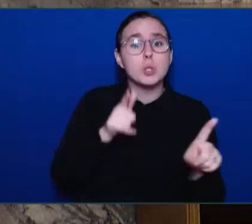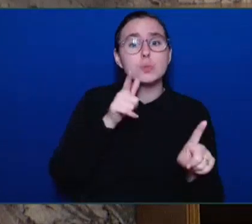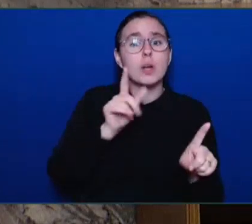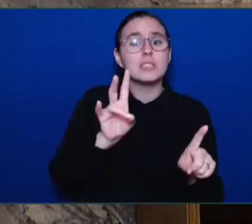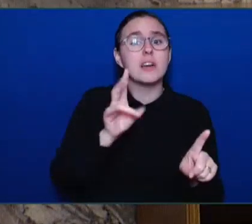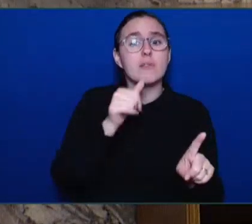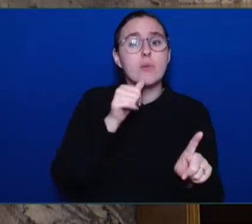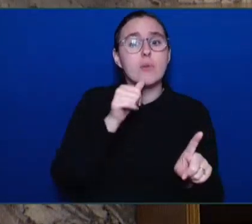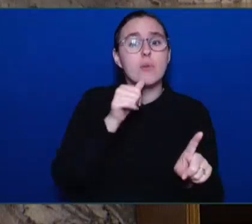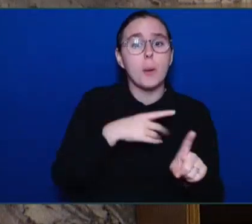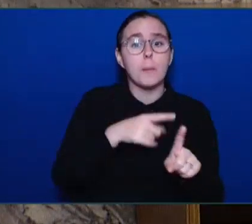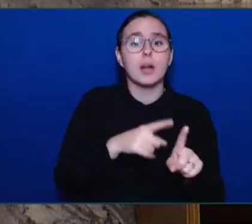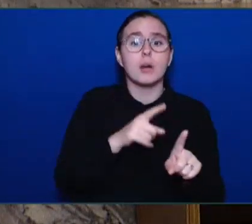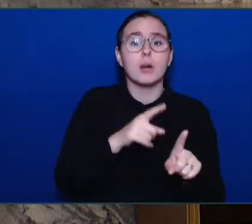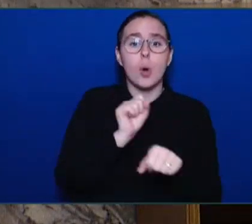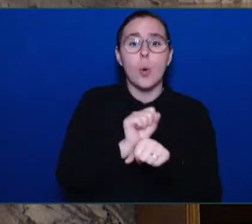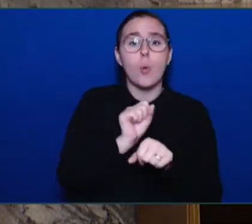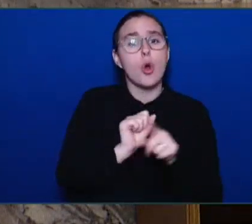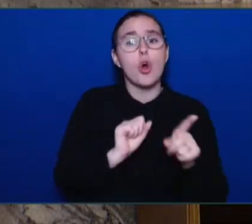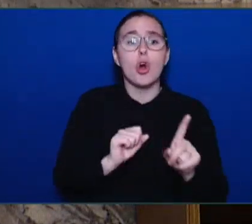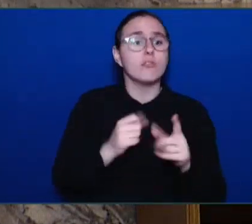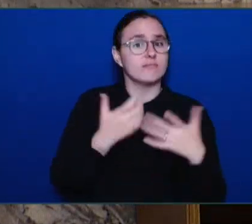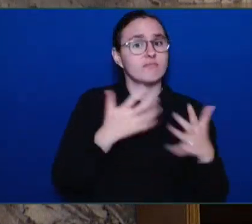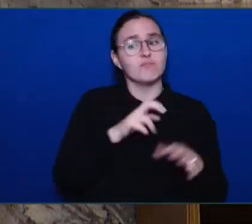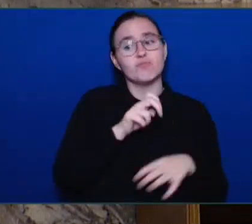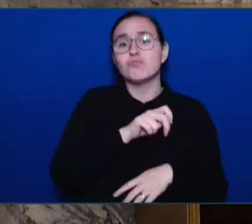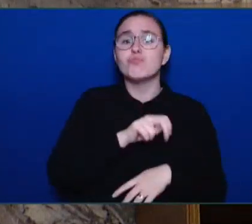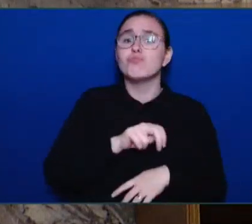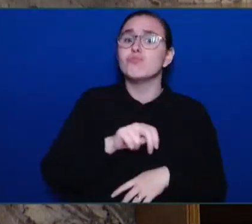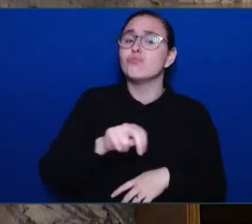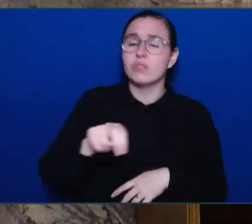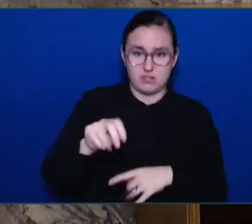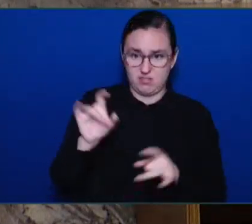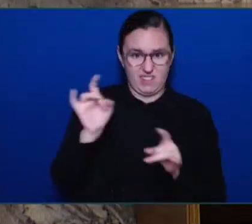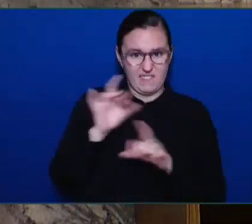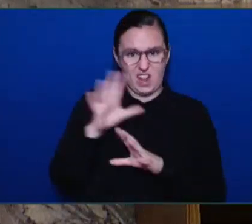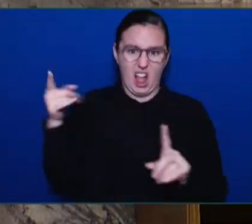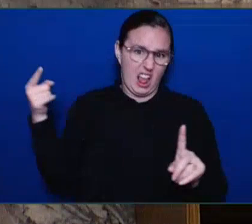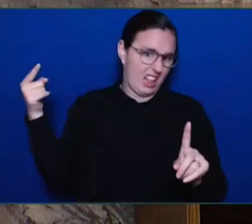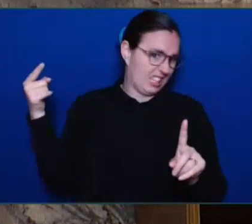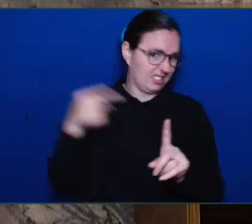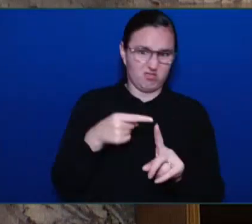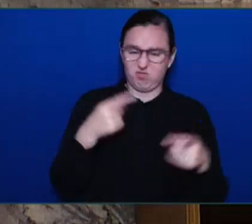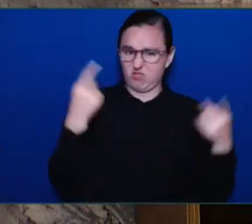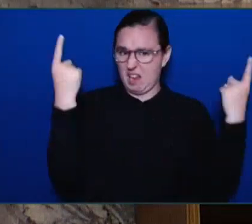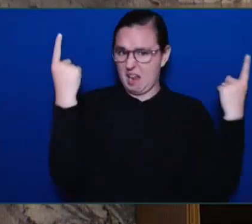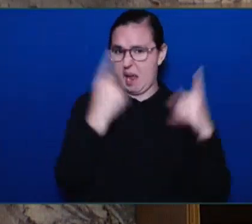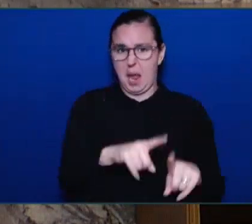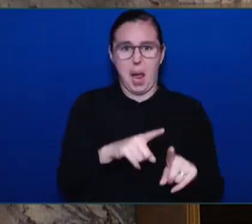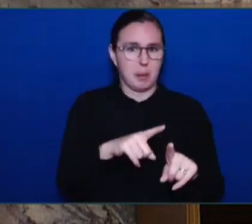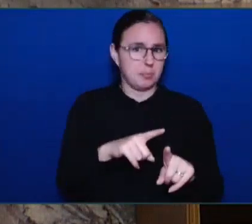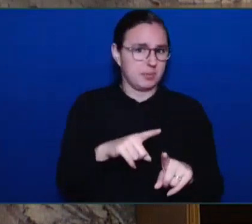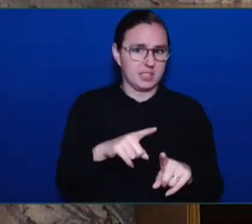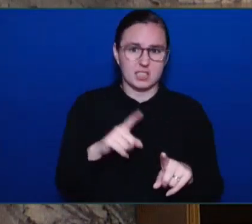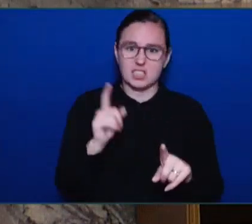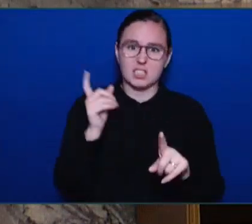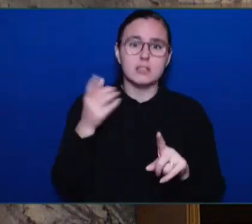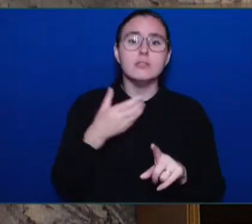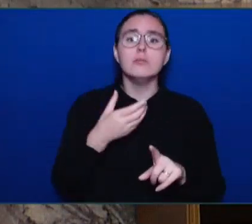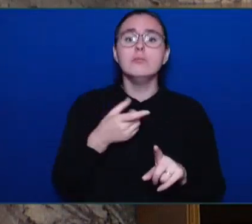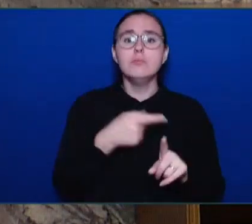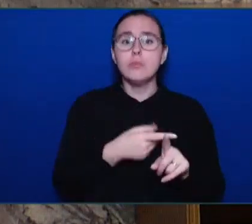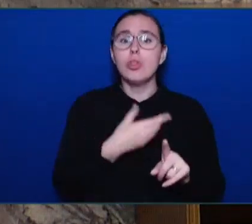assault. This was a prolific offender who appeared out of nowhere, grabbing her by the throat and sexually assaulting